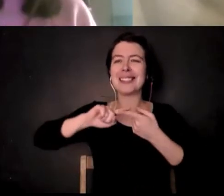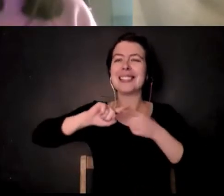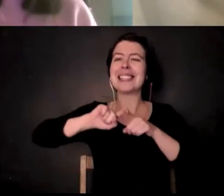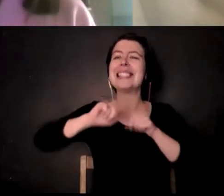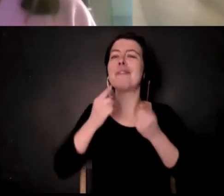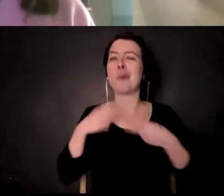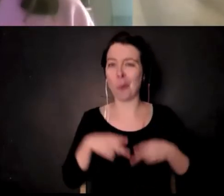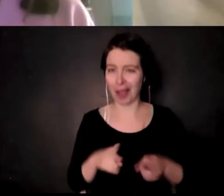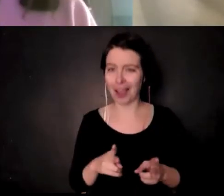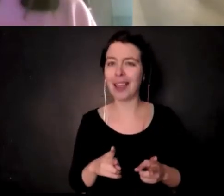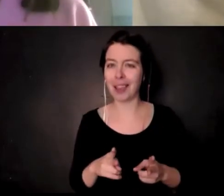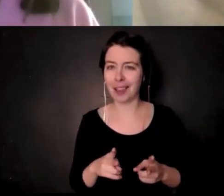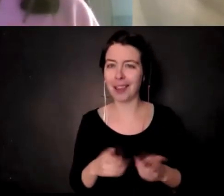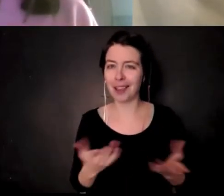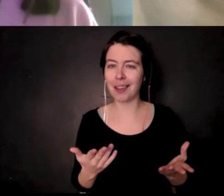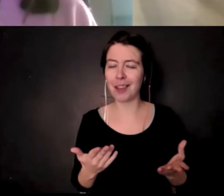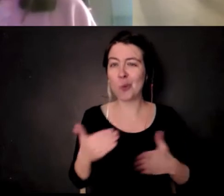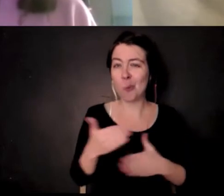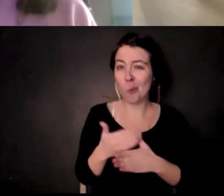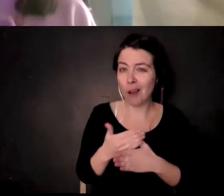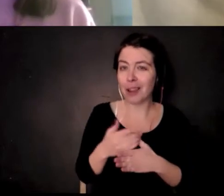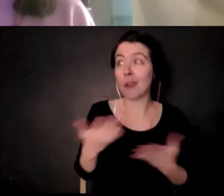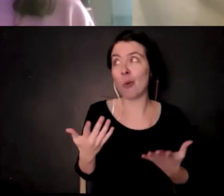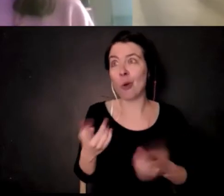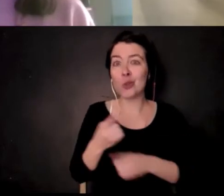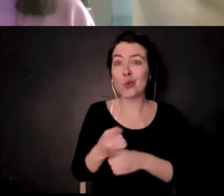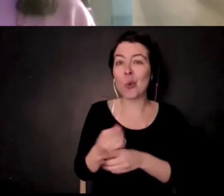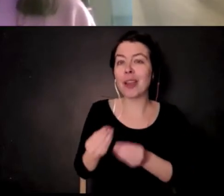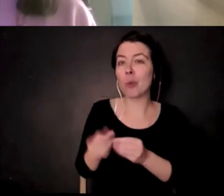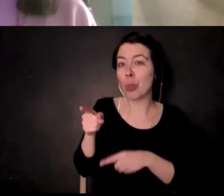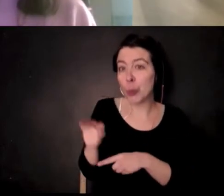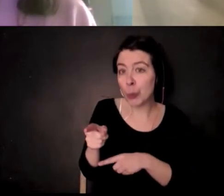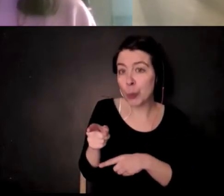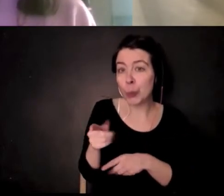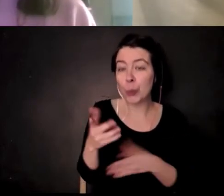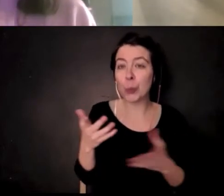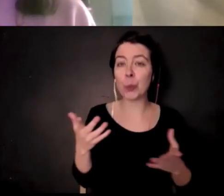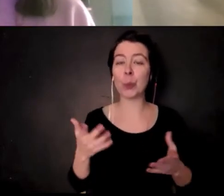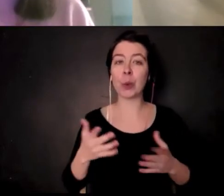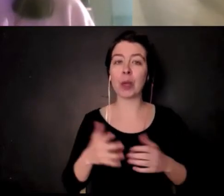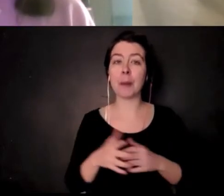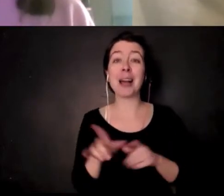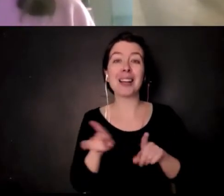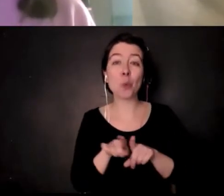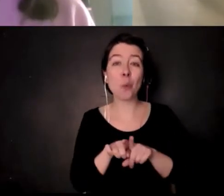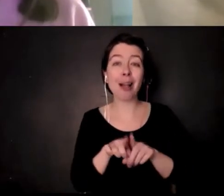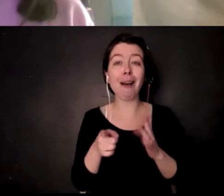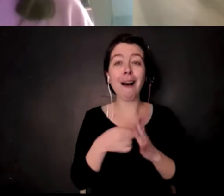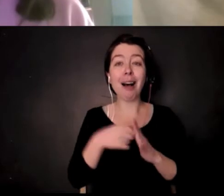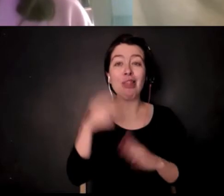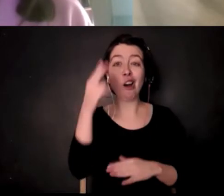just talking to you, but also talking with some other artists